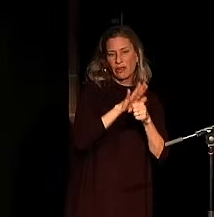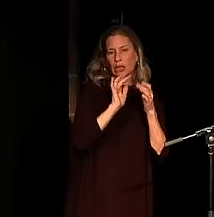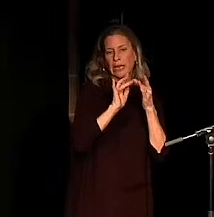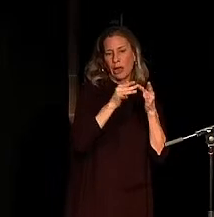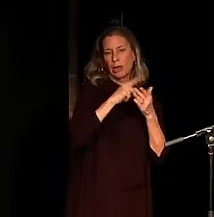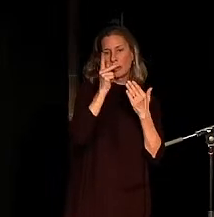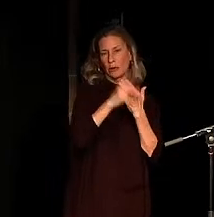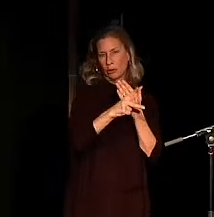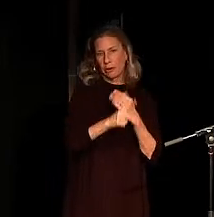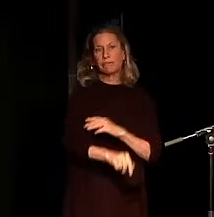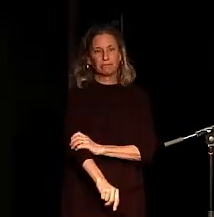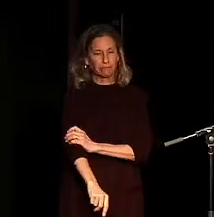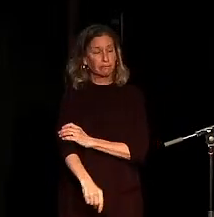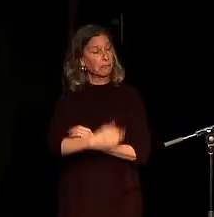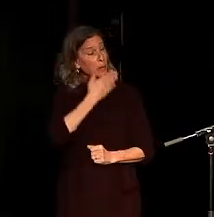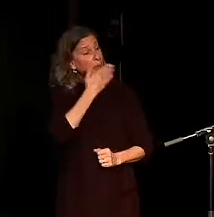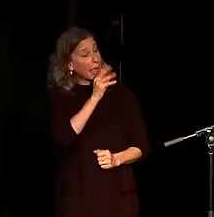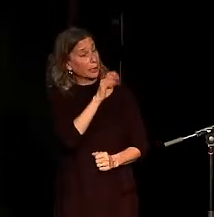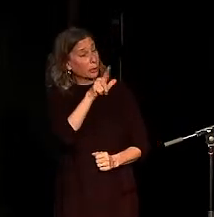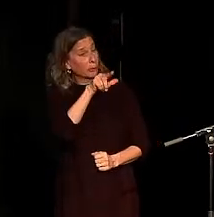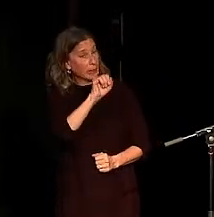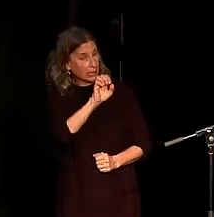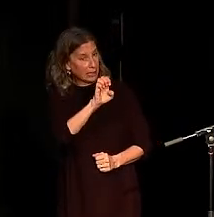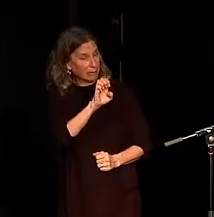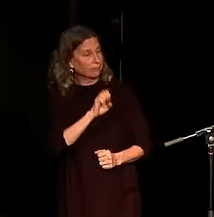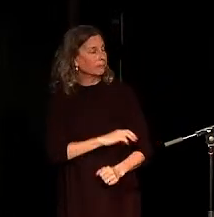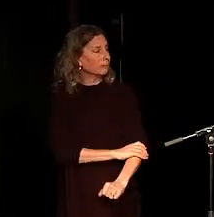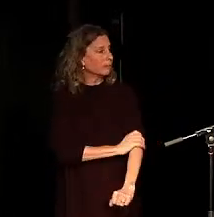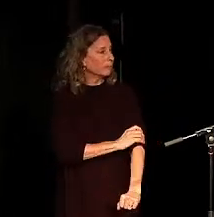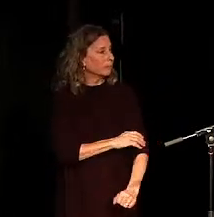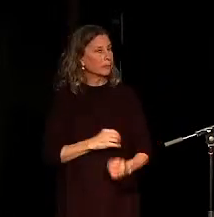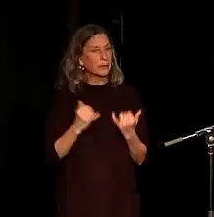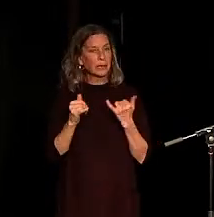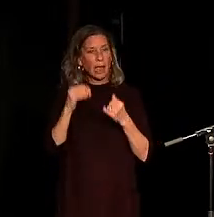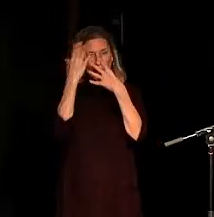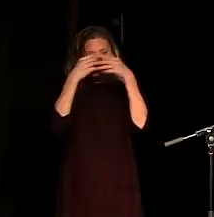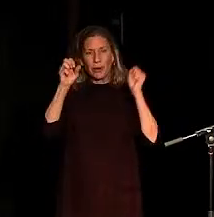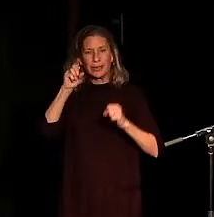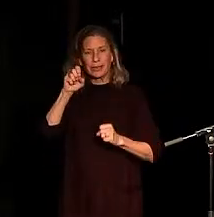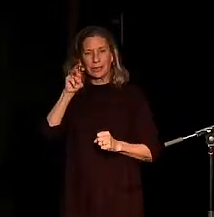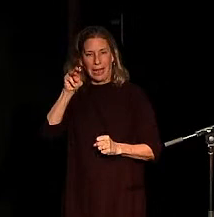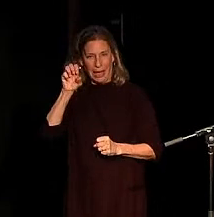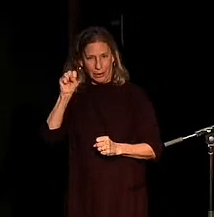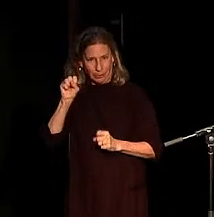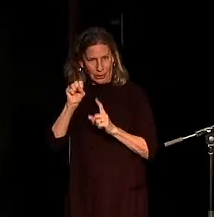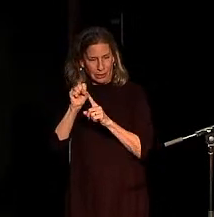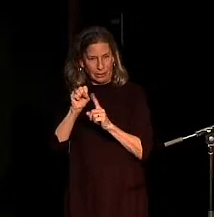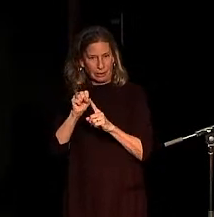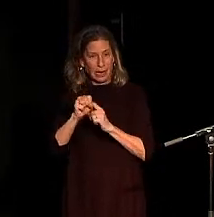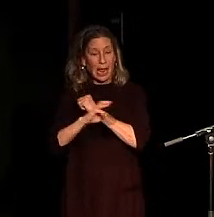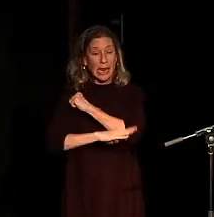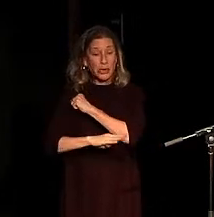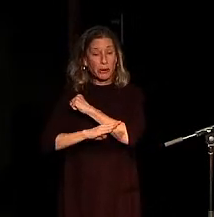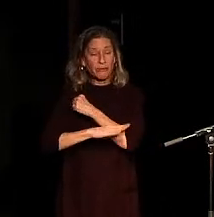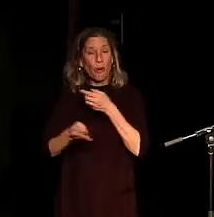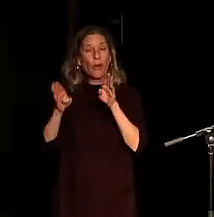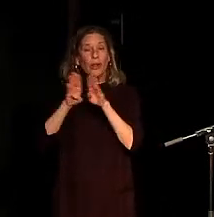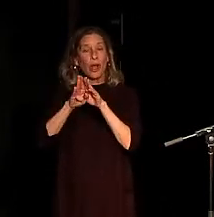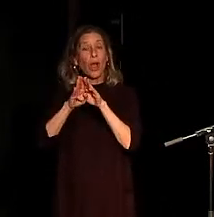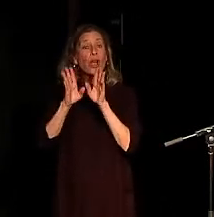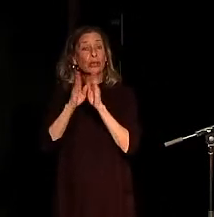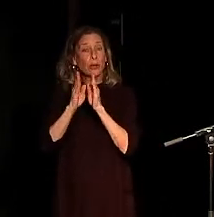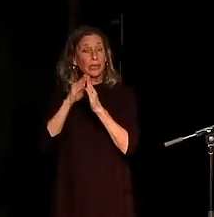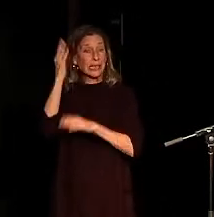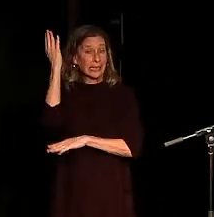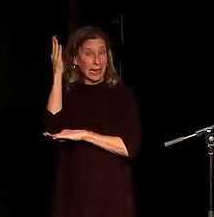online program. Thank you, Billy. And this one's for President Adams. In your fall closing sessions talk